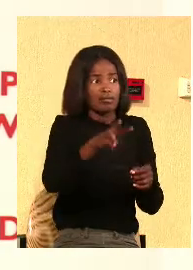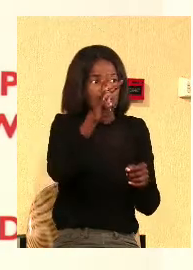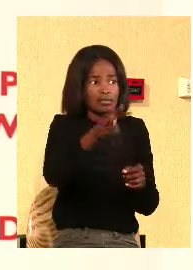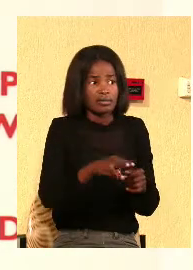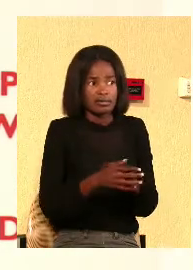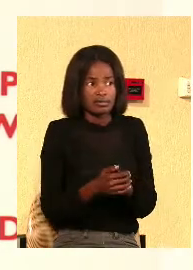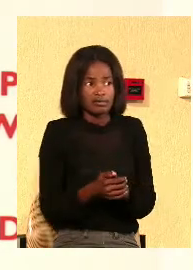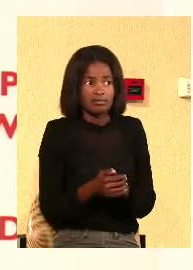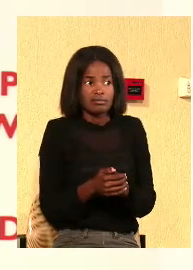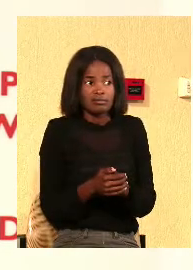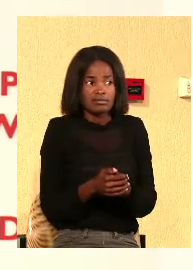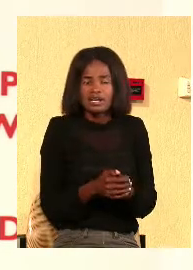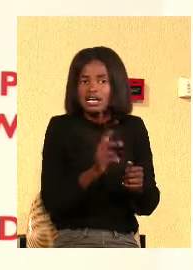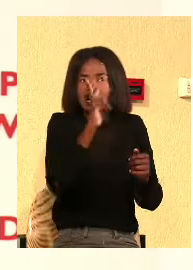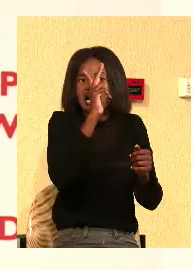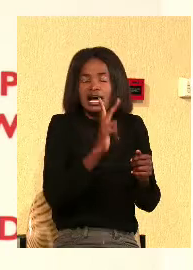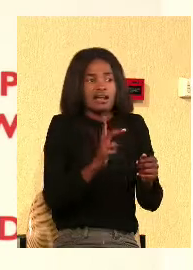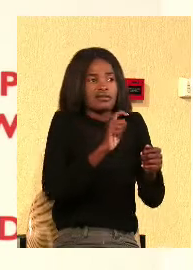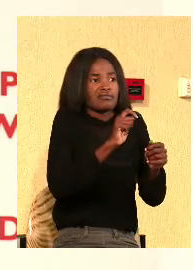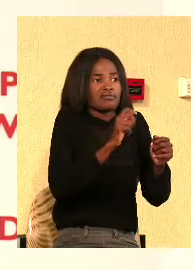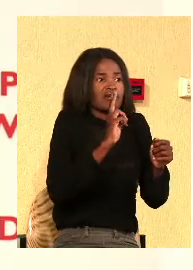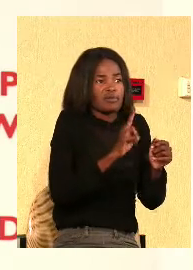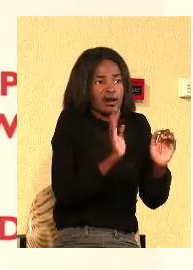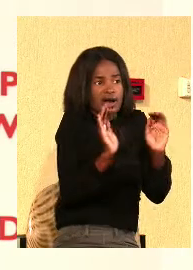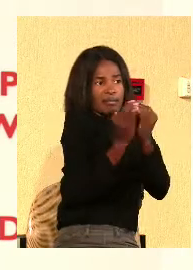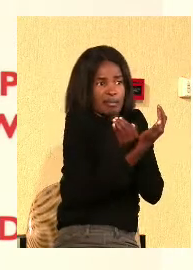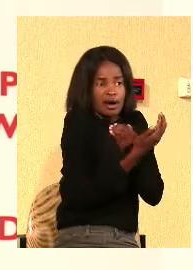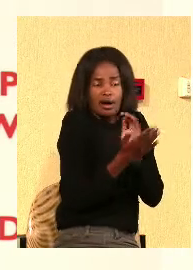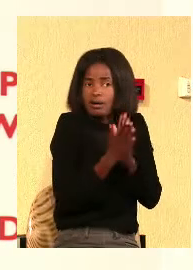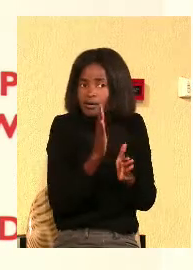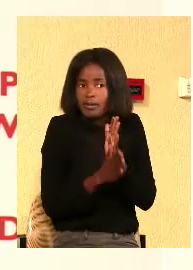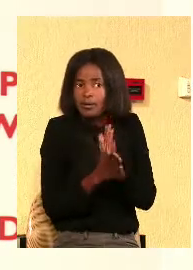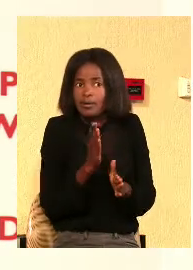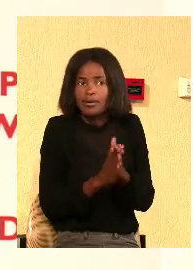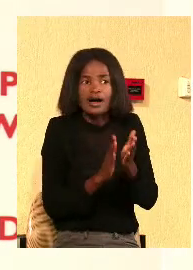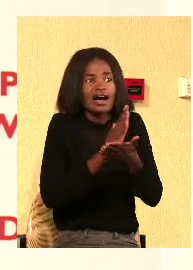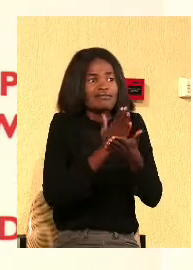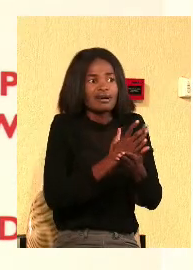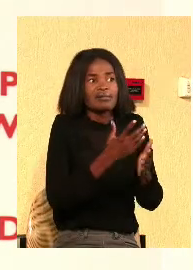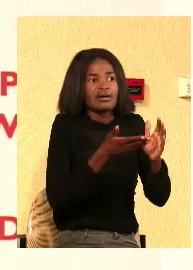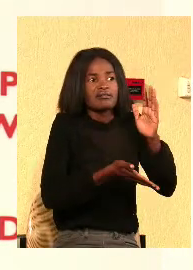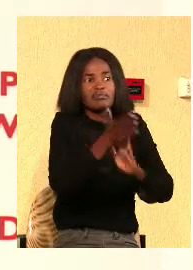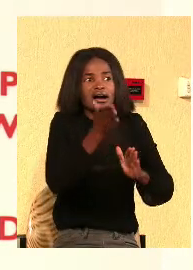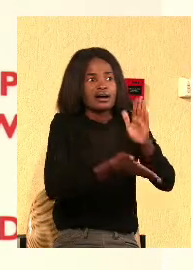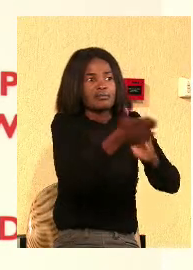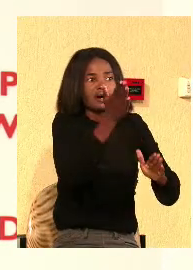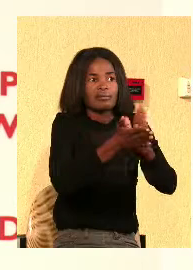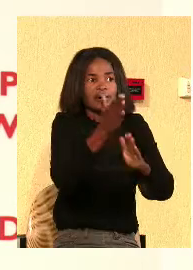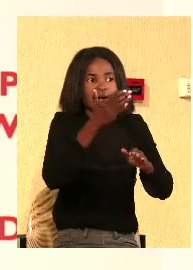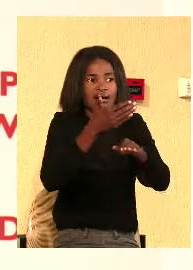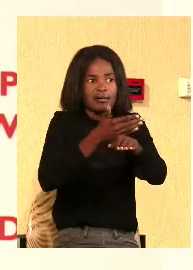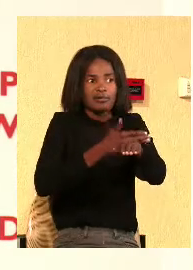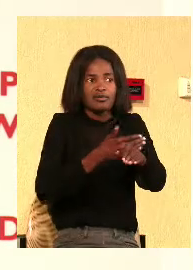crew members. Nothing was done. Nobody said you are going to be quarantined or anything like that. So when they landed